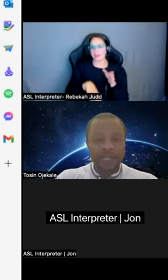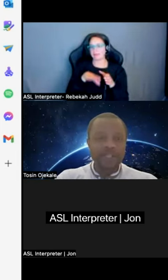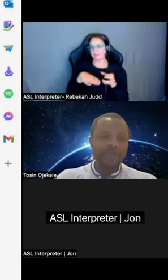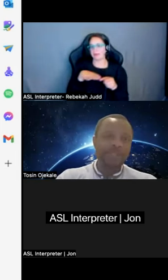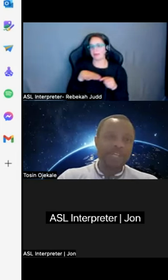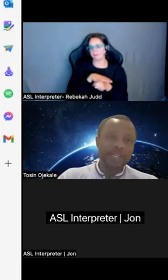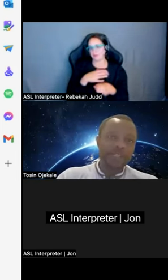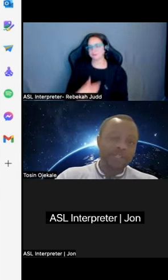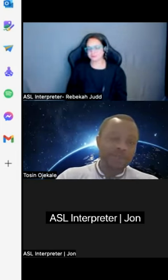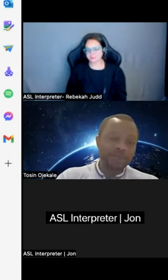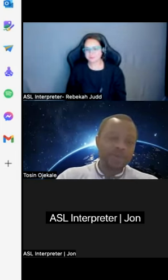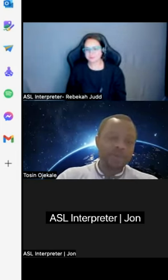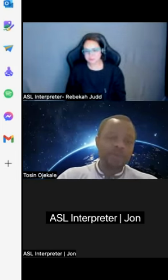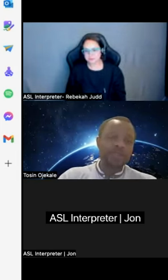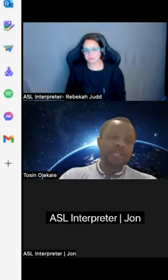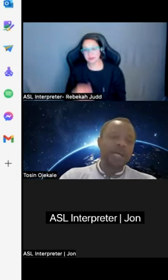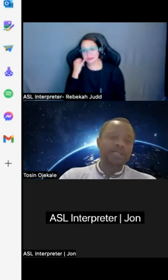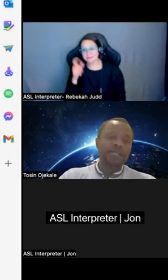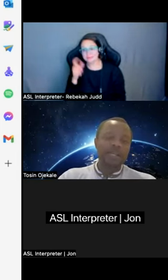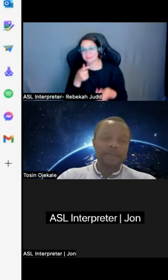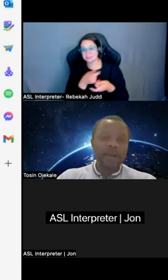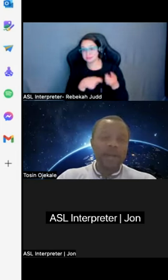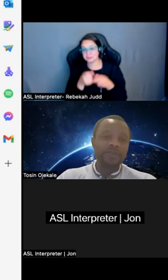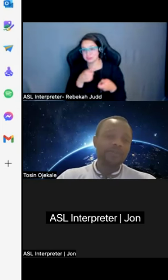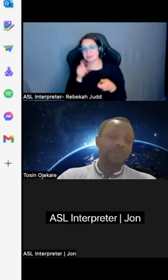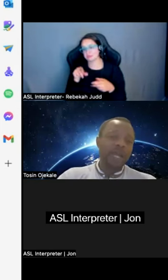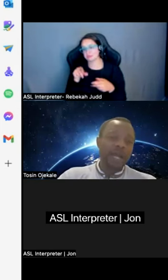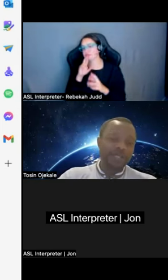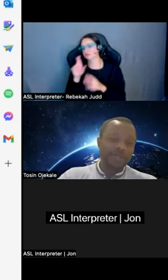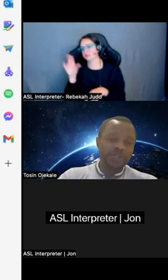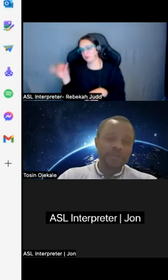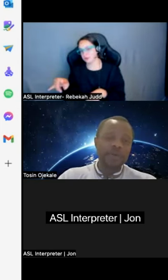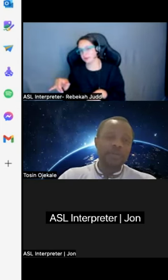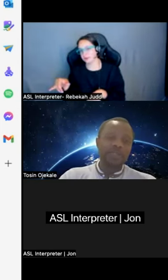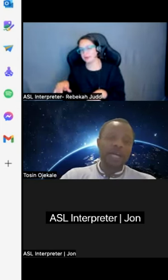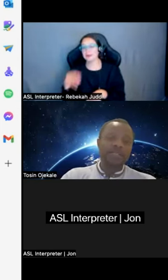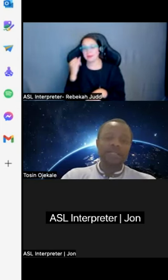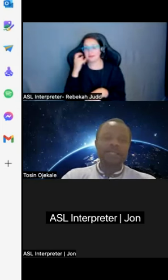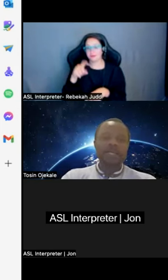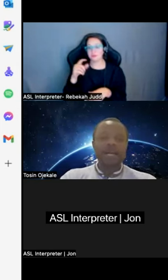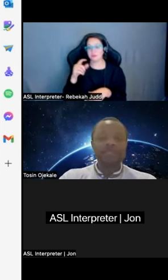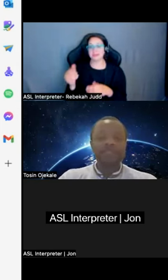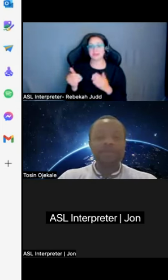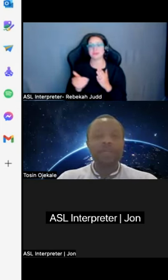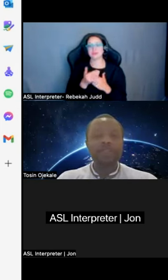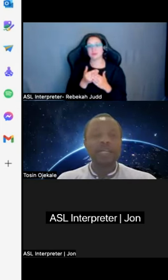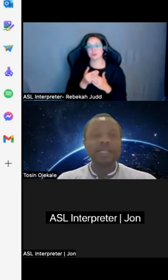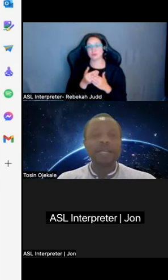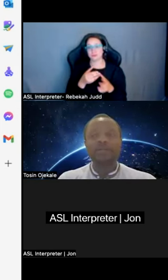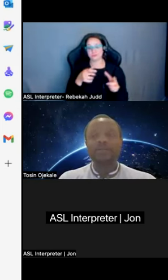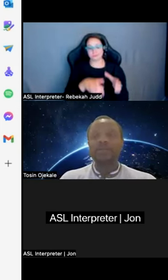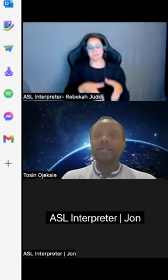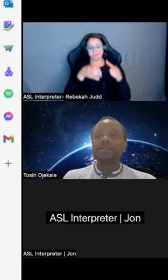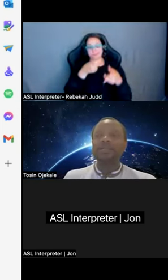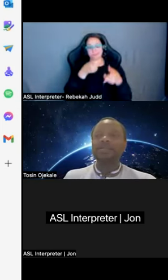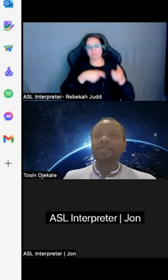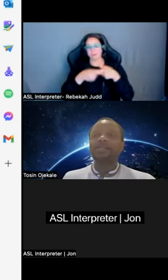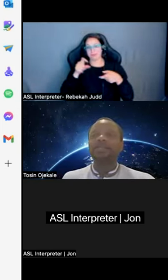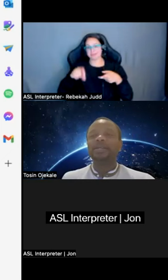if there needs to be changed, you need to report that. If you have new supplies, you need to record that, and you need to make sure that they are